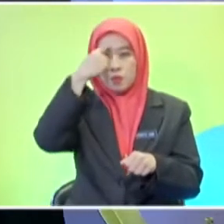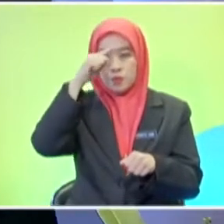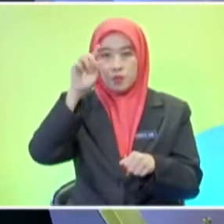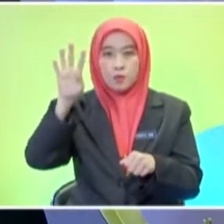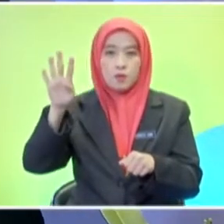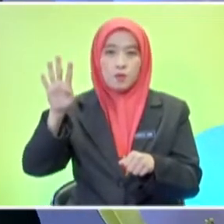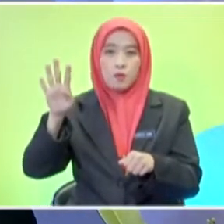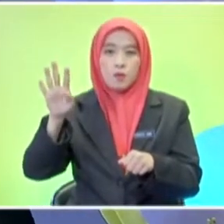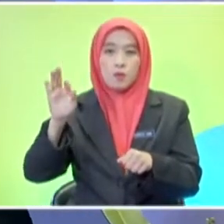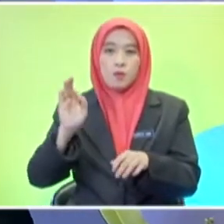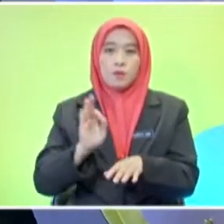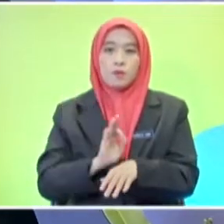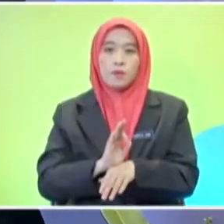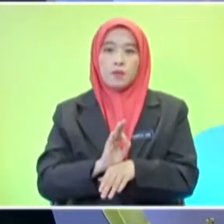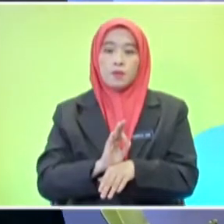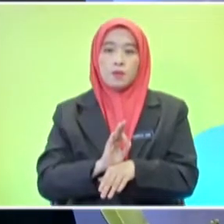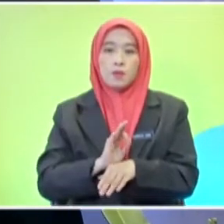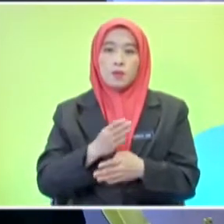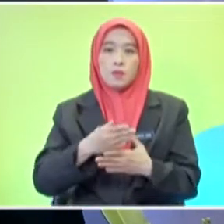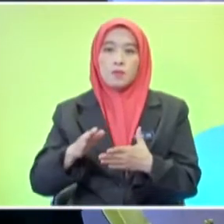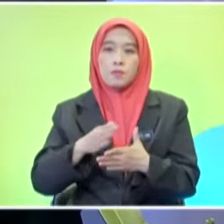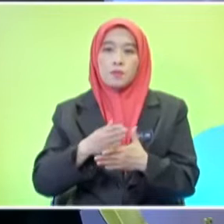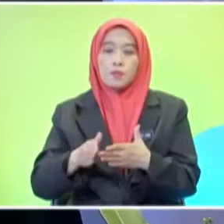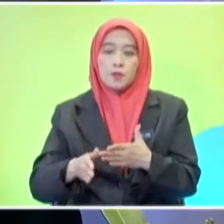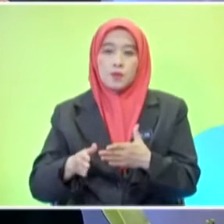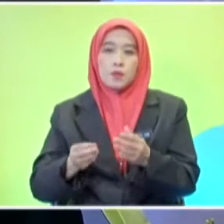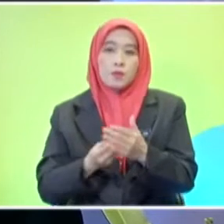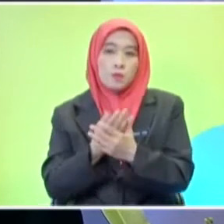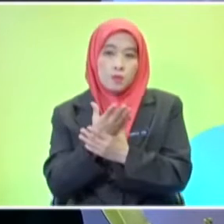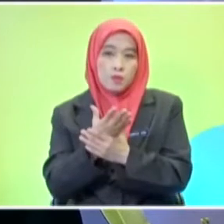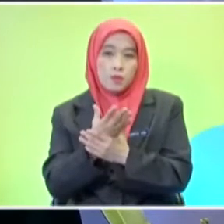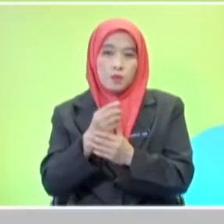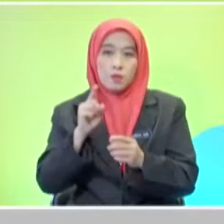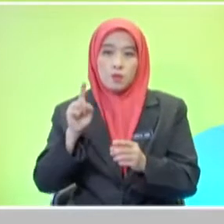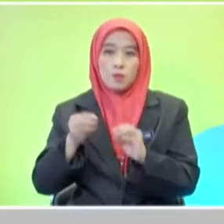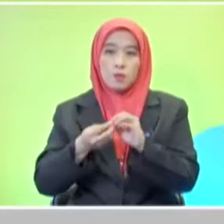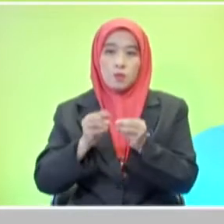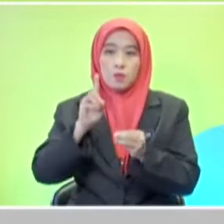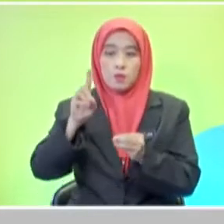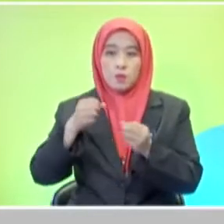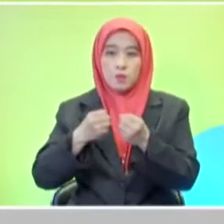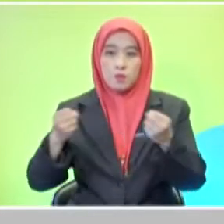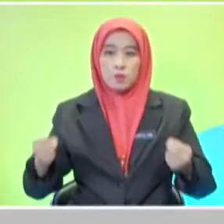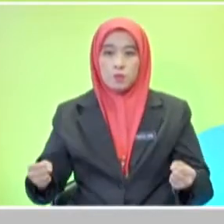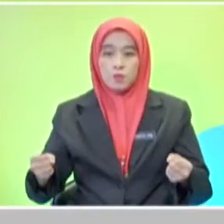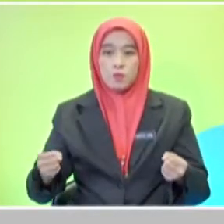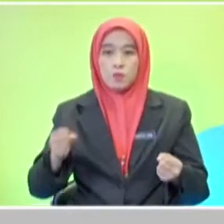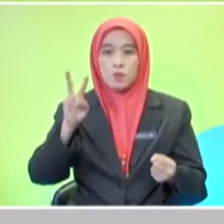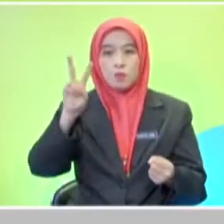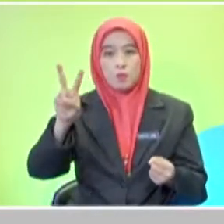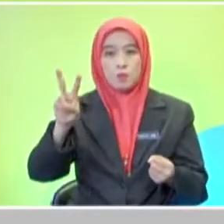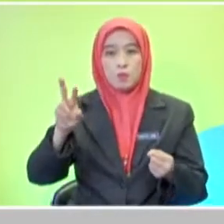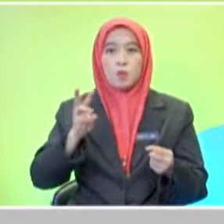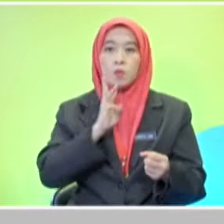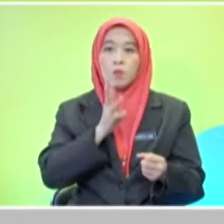that affect competition between plants, there are altogether 4 of them. The first one is space, the second one is water, the third